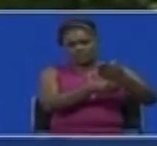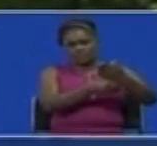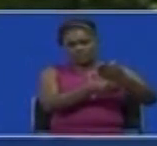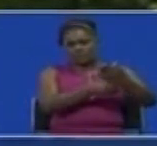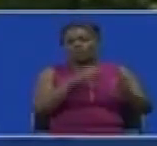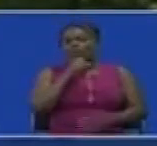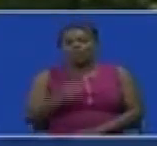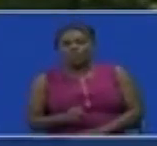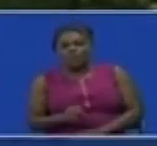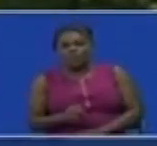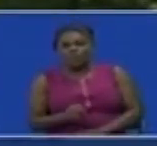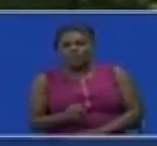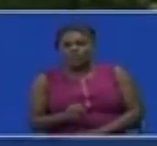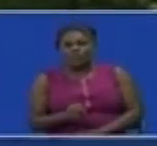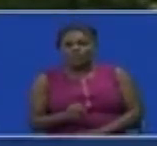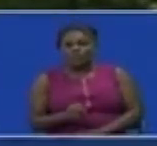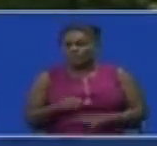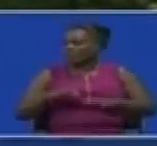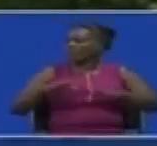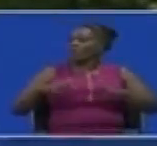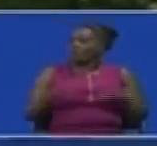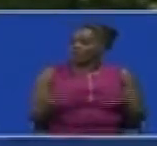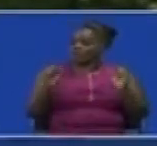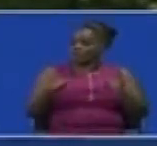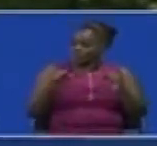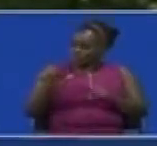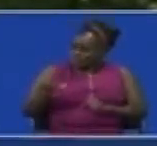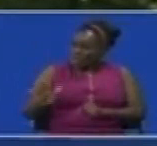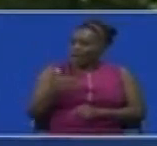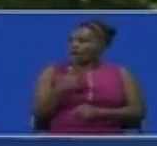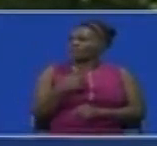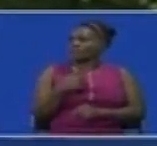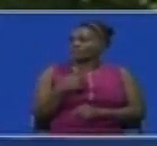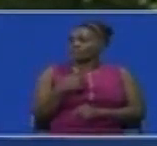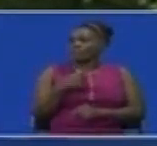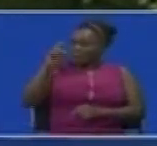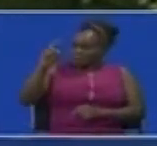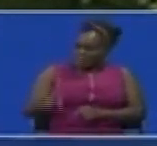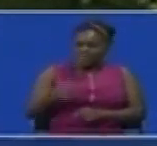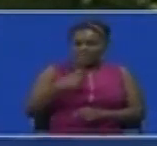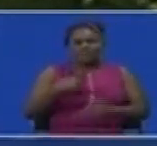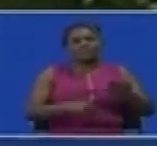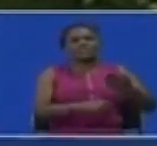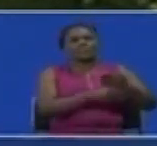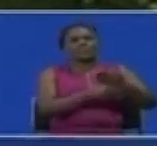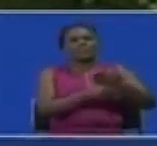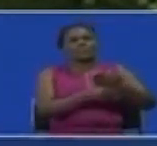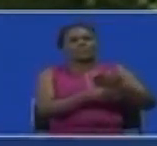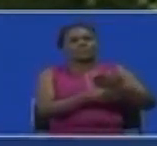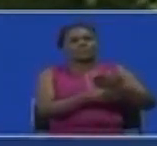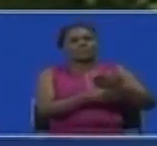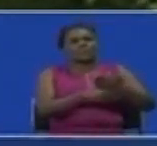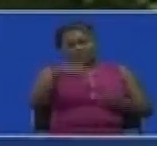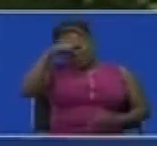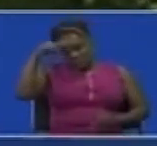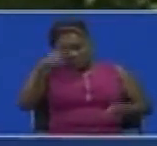manual, if it is whatever they can design, there has to be a backup because